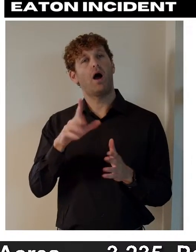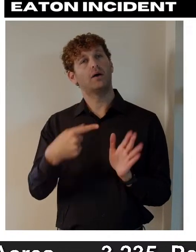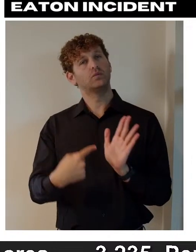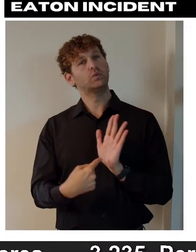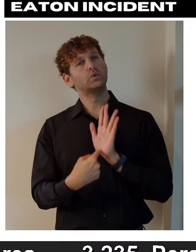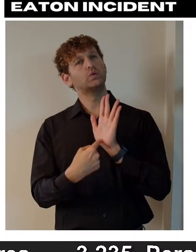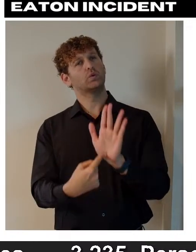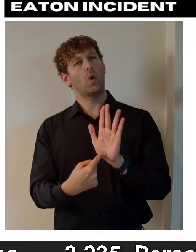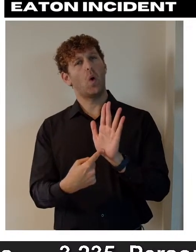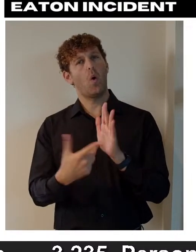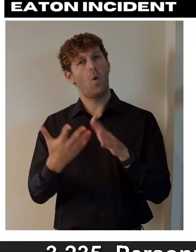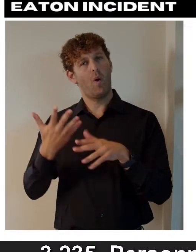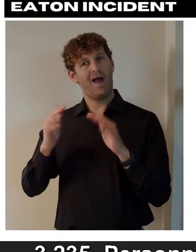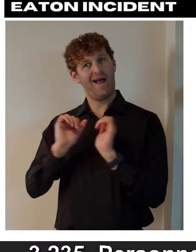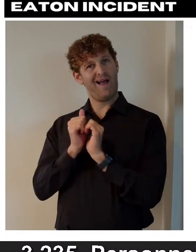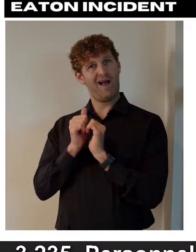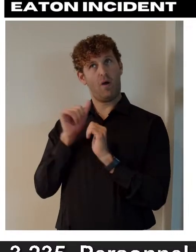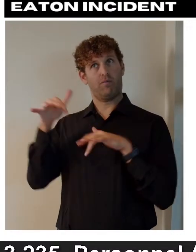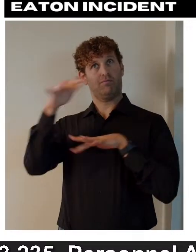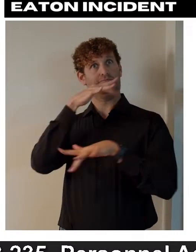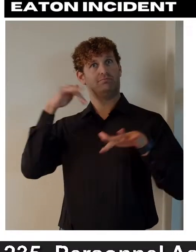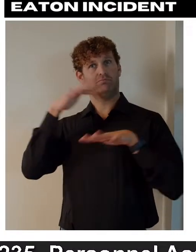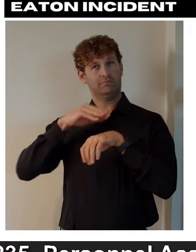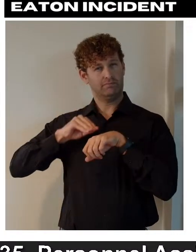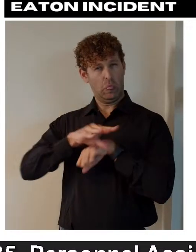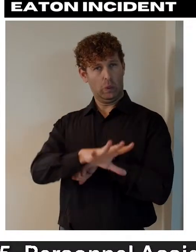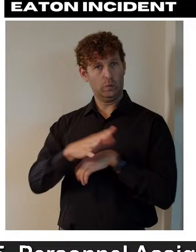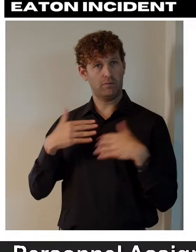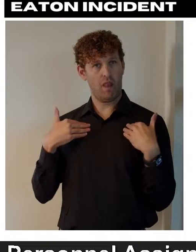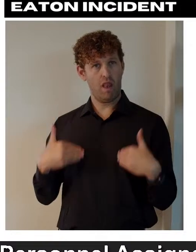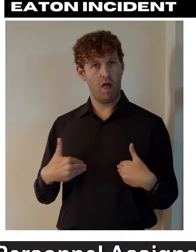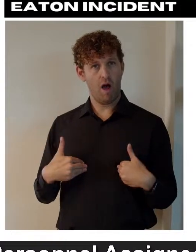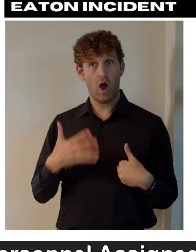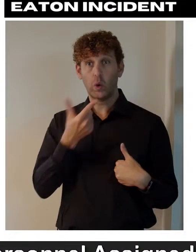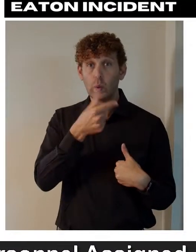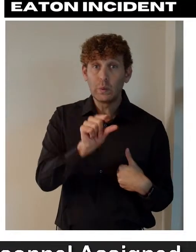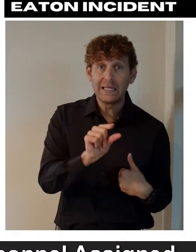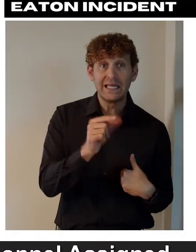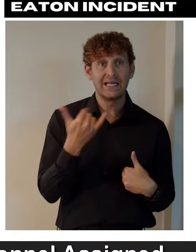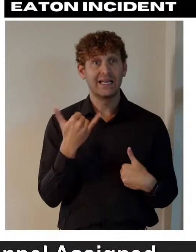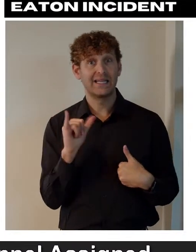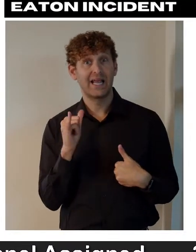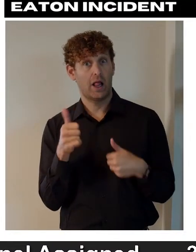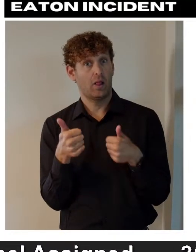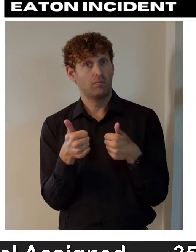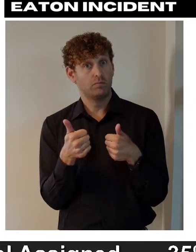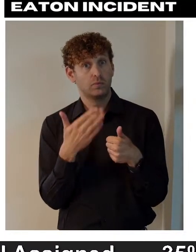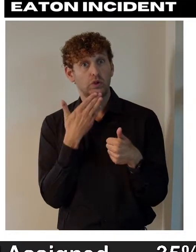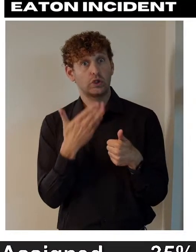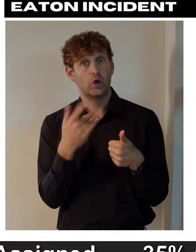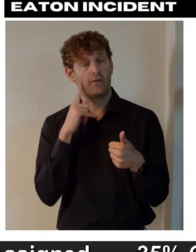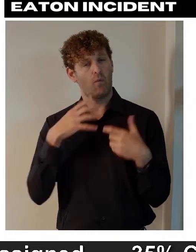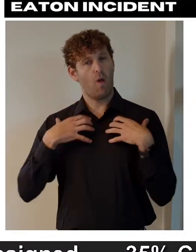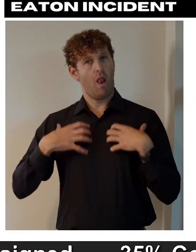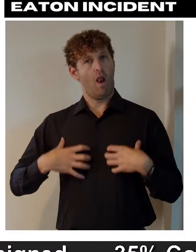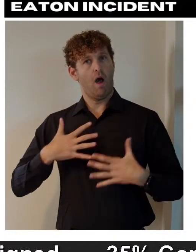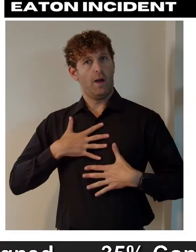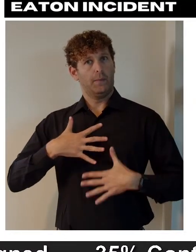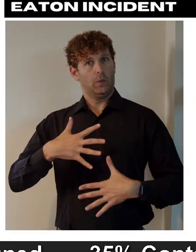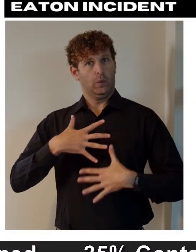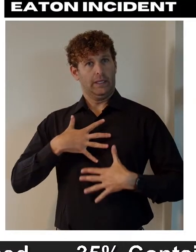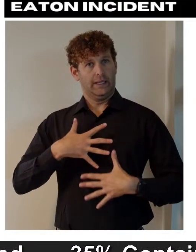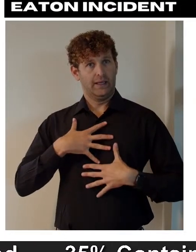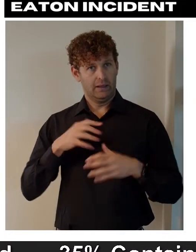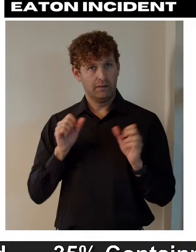your lungs right now. So when you see greens and yellows, that's a good story for your lungs. When you start to see